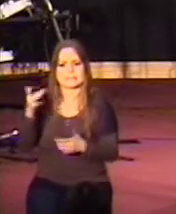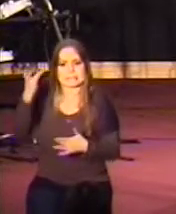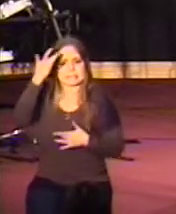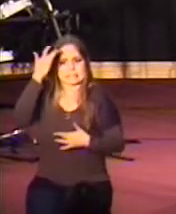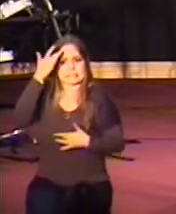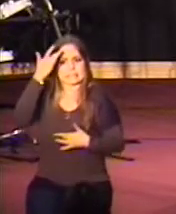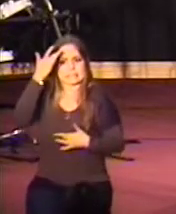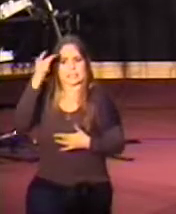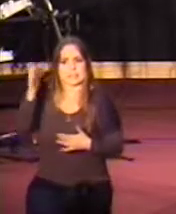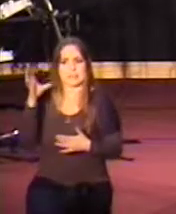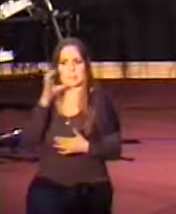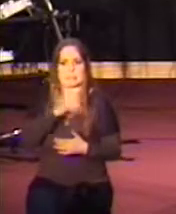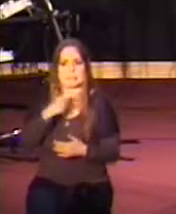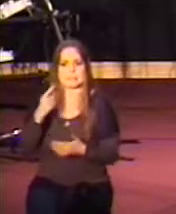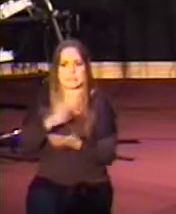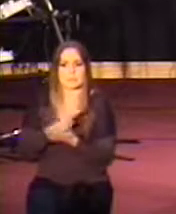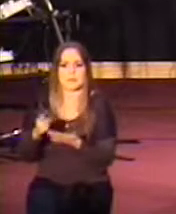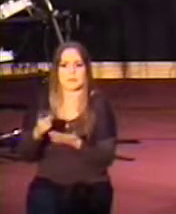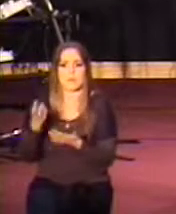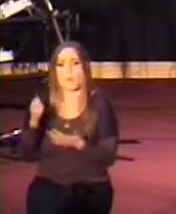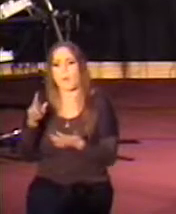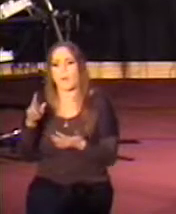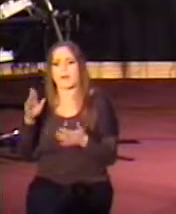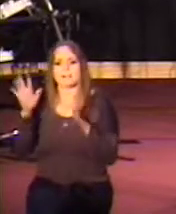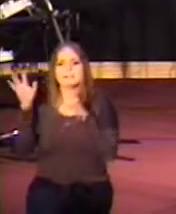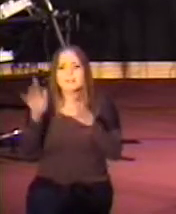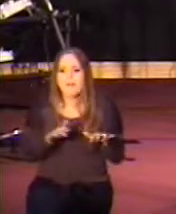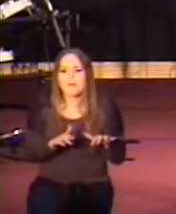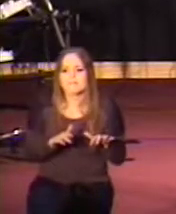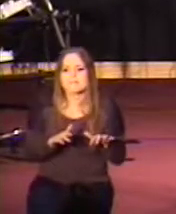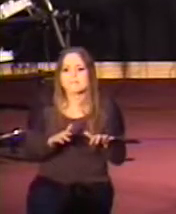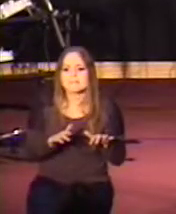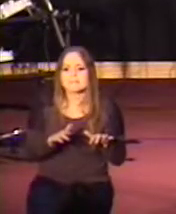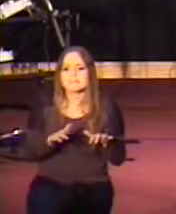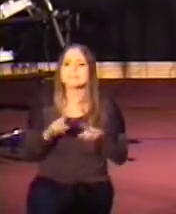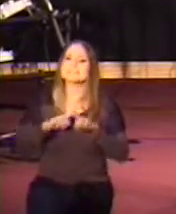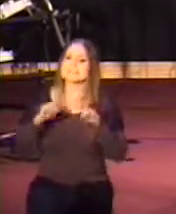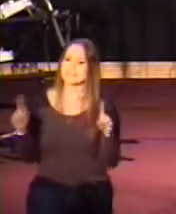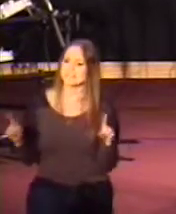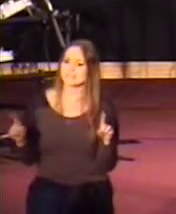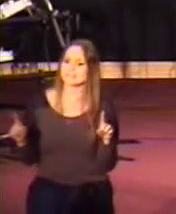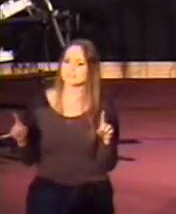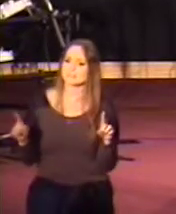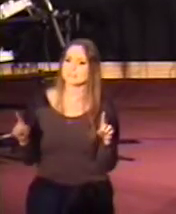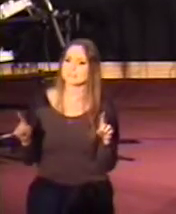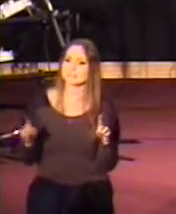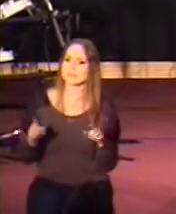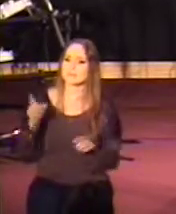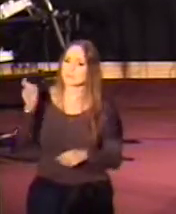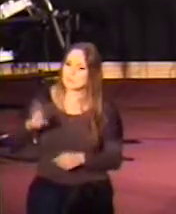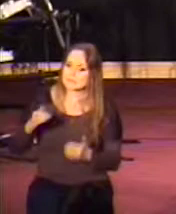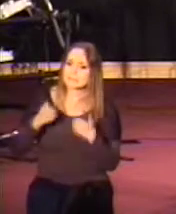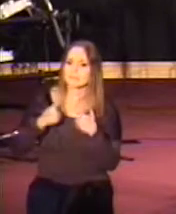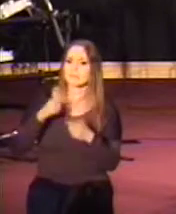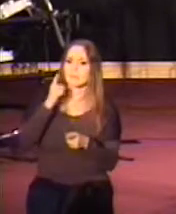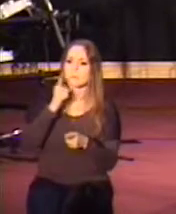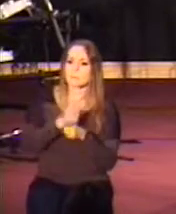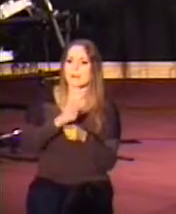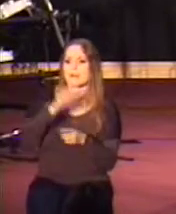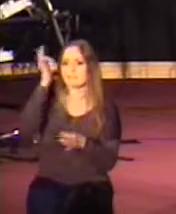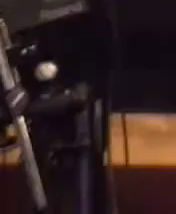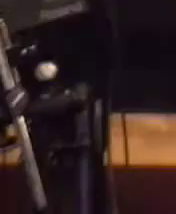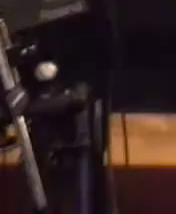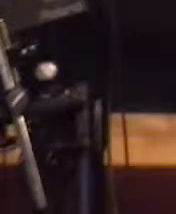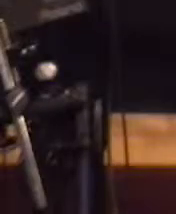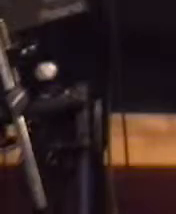What happens if it snows? You see the difference? We have to have the right type of faith. We can't focus on this idea that